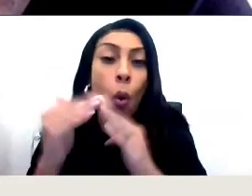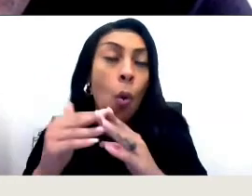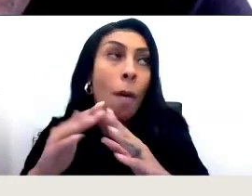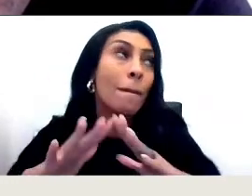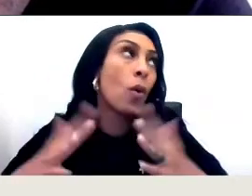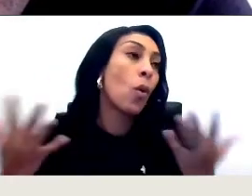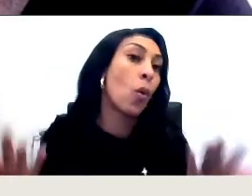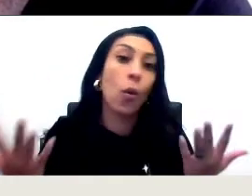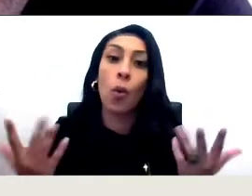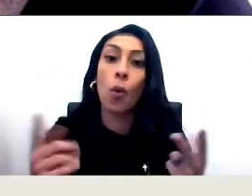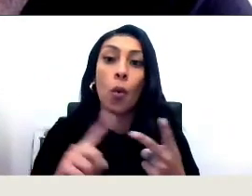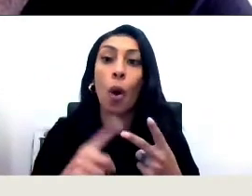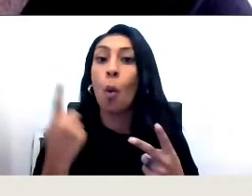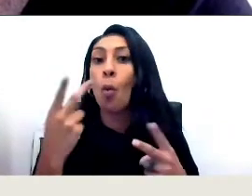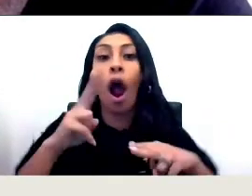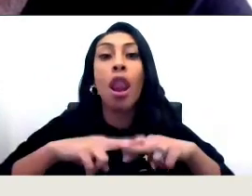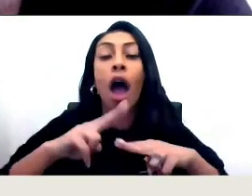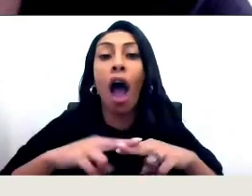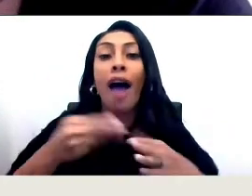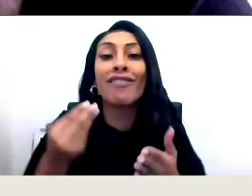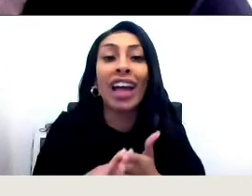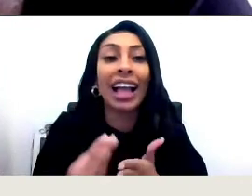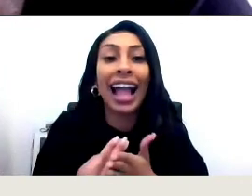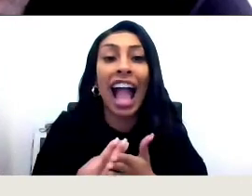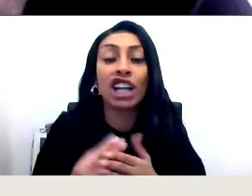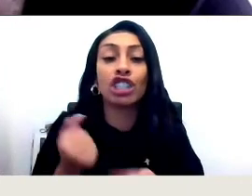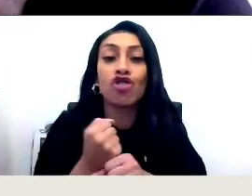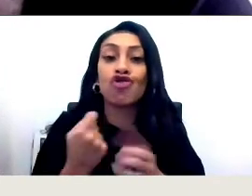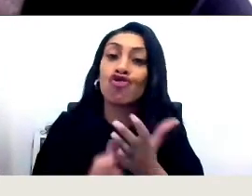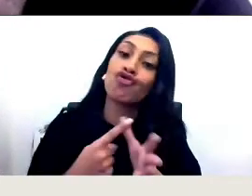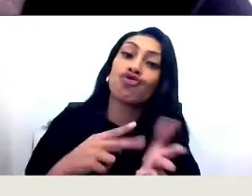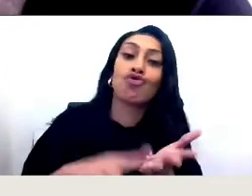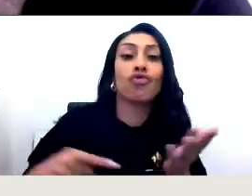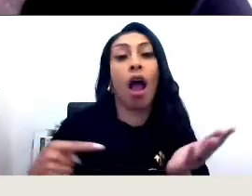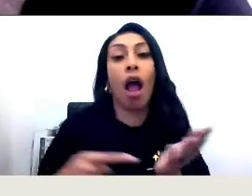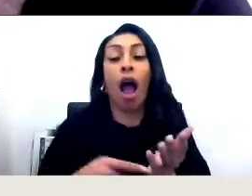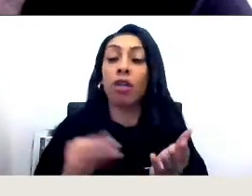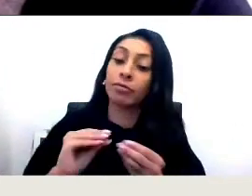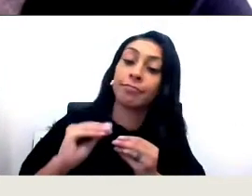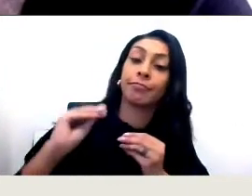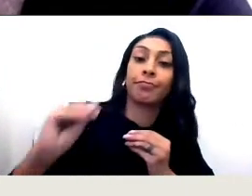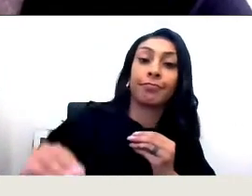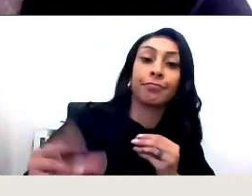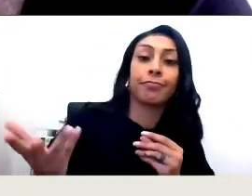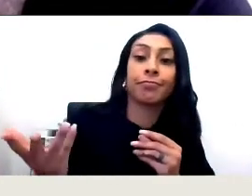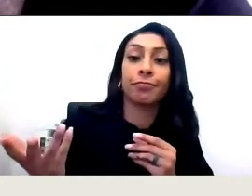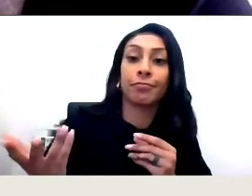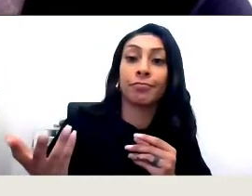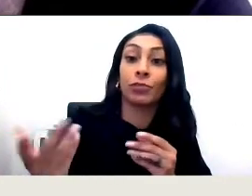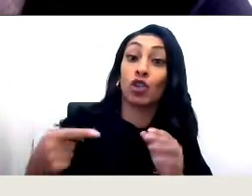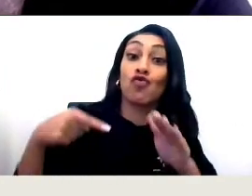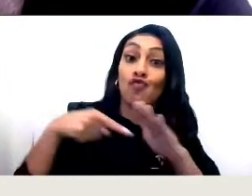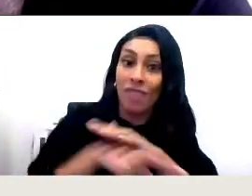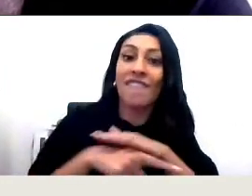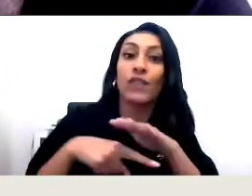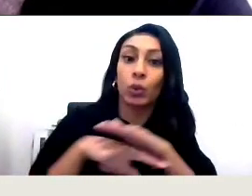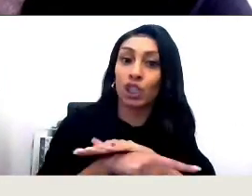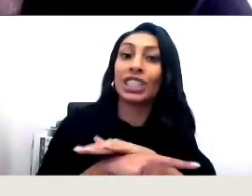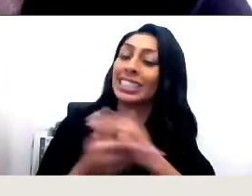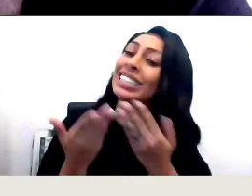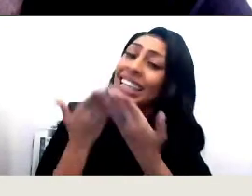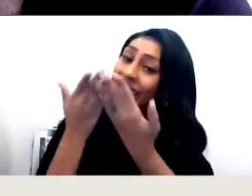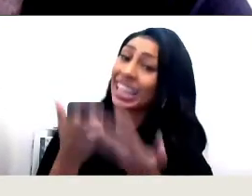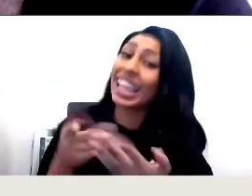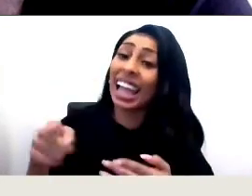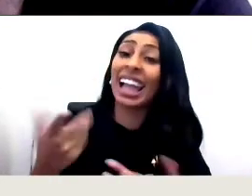or one-off cash grants that they enable the organizations that actually work directly with refugees to give. So